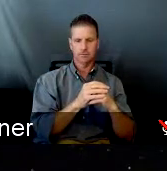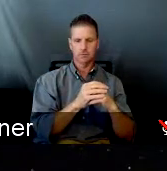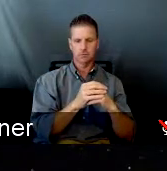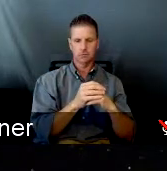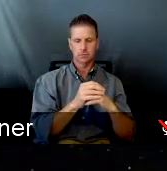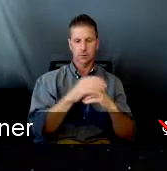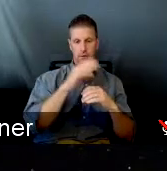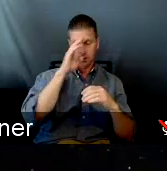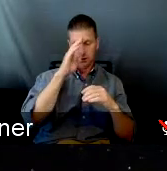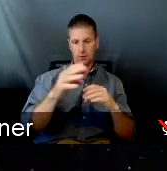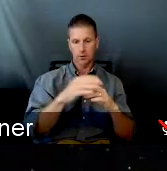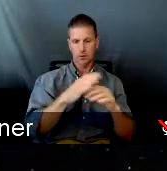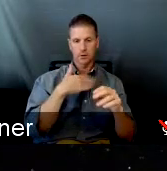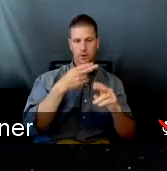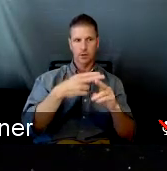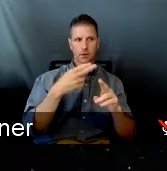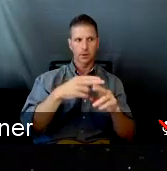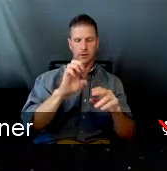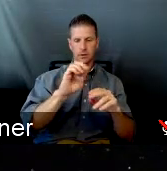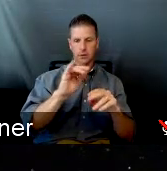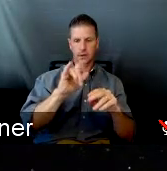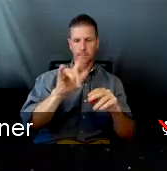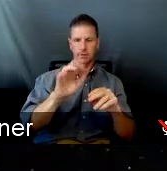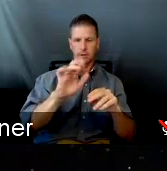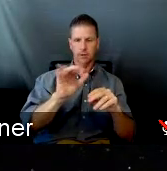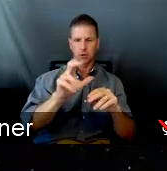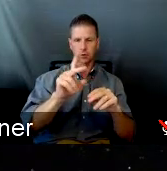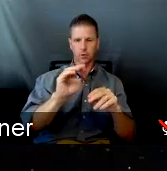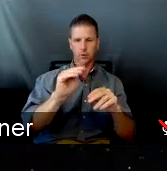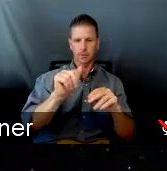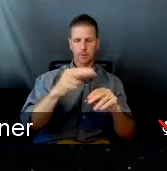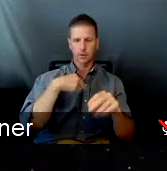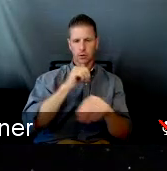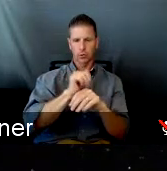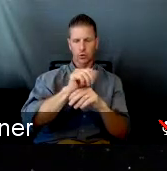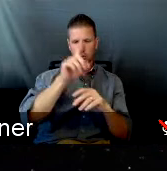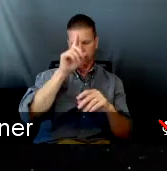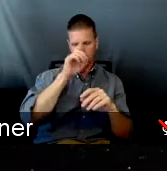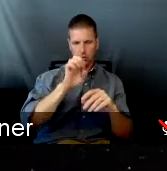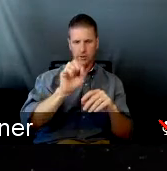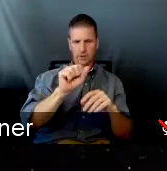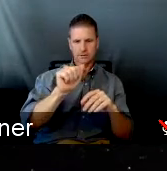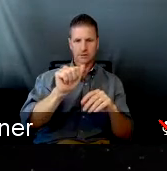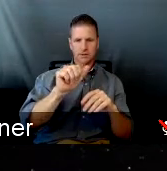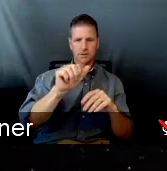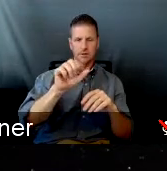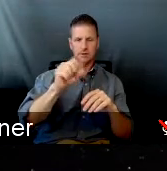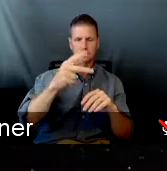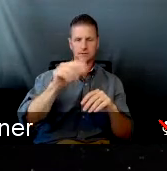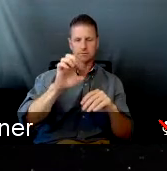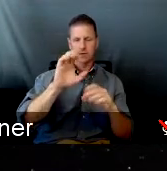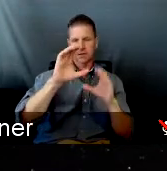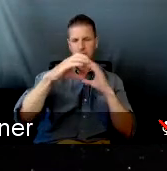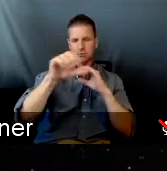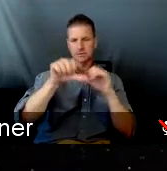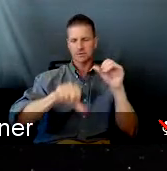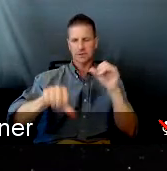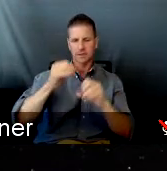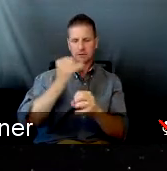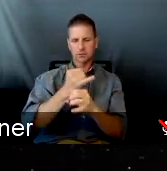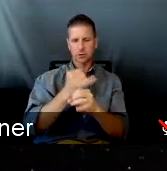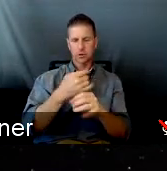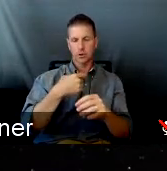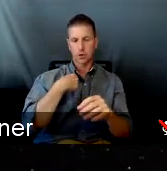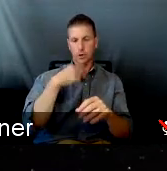Hi everyone, my name is Emily Rickman. I work for ESA at the Space Telescope Science Institute, and so I